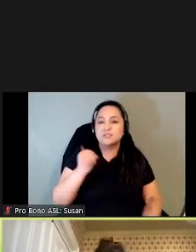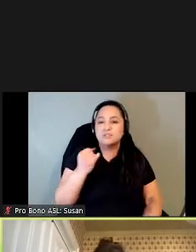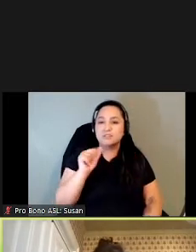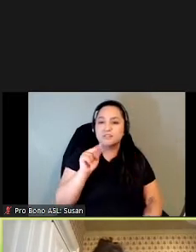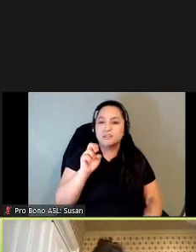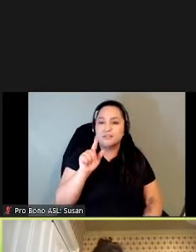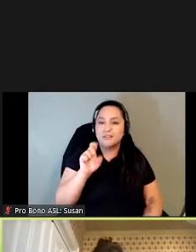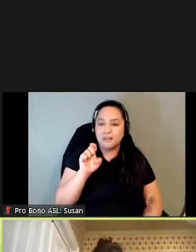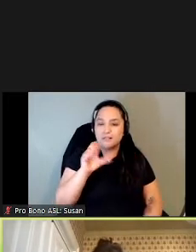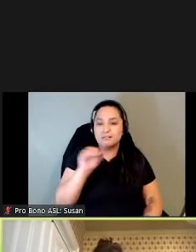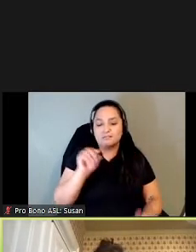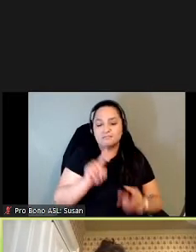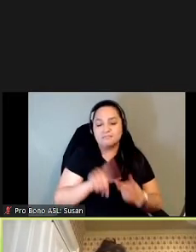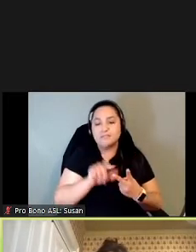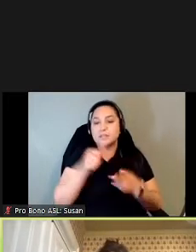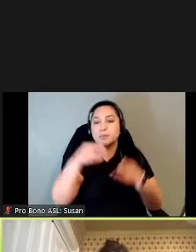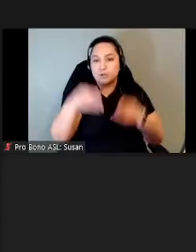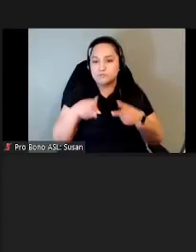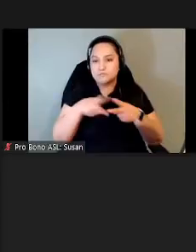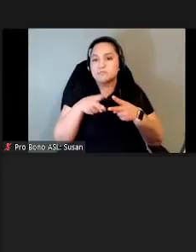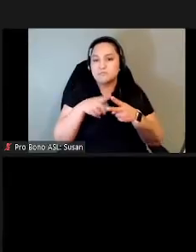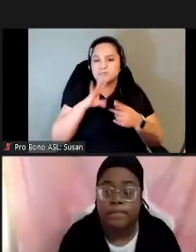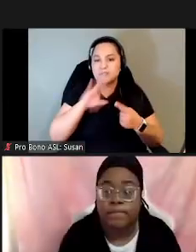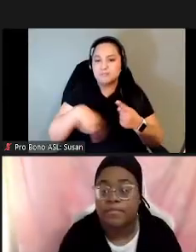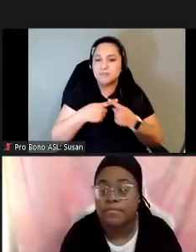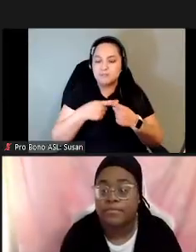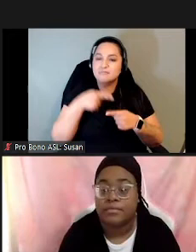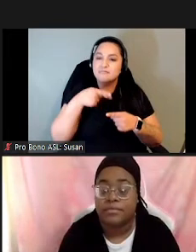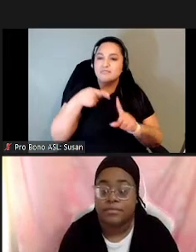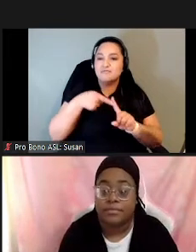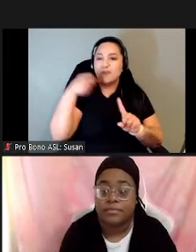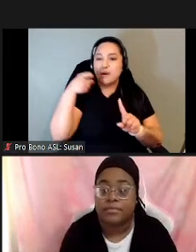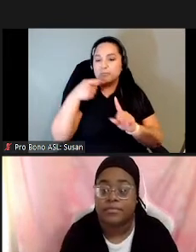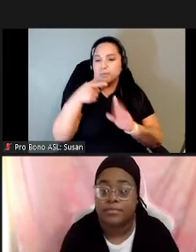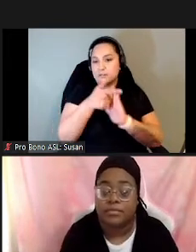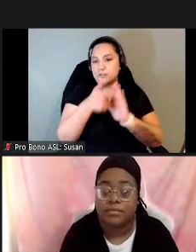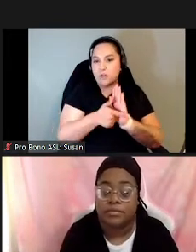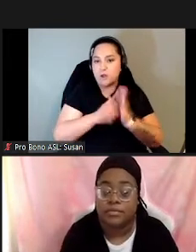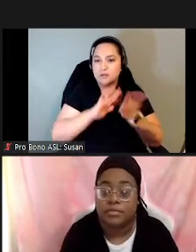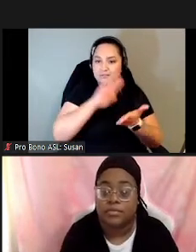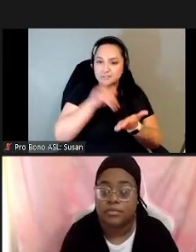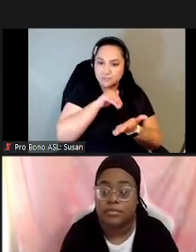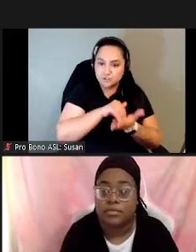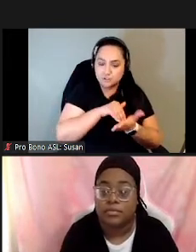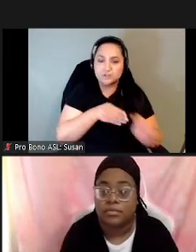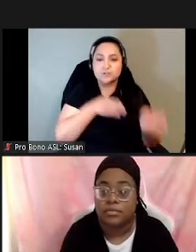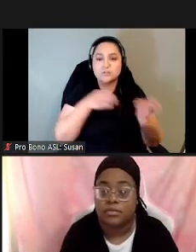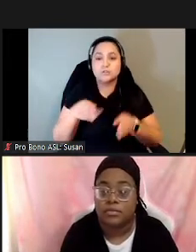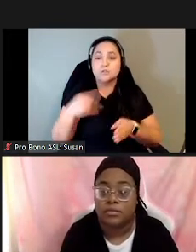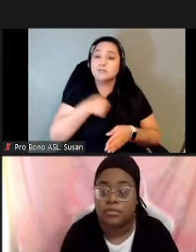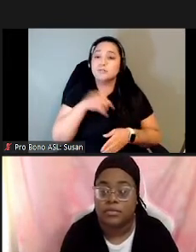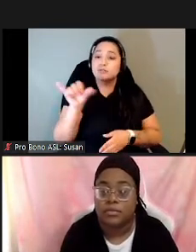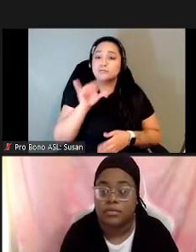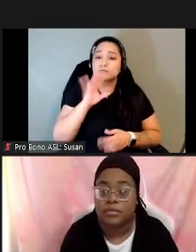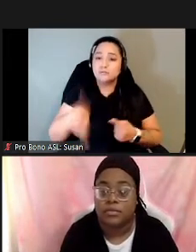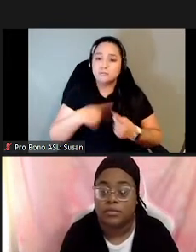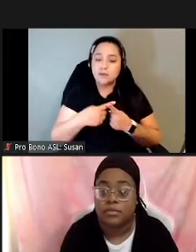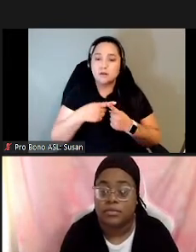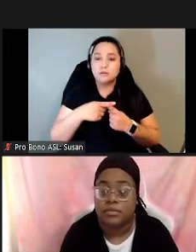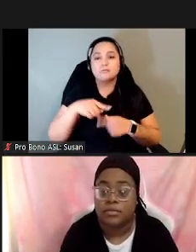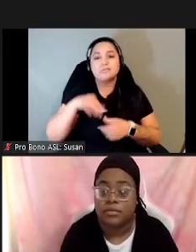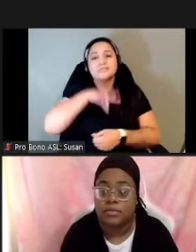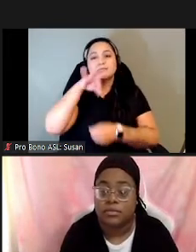Law Center. We also talked about the role of artists in democratic investment with Boston Ujima